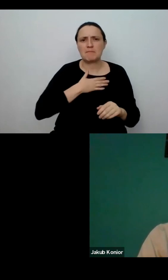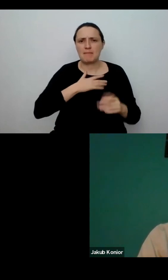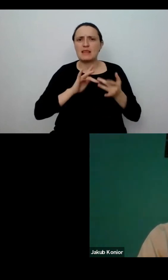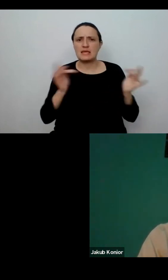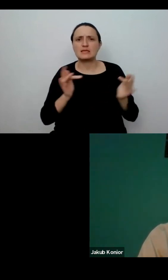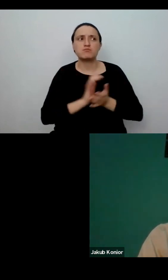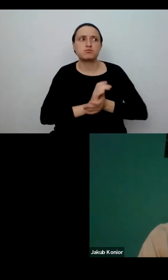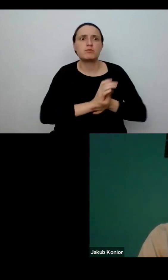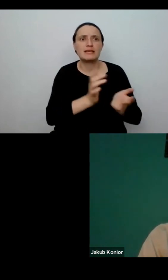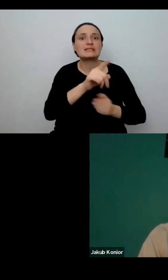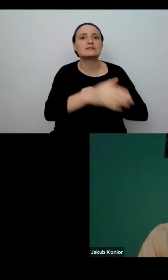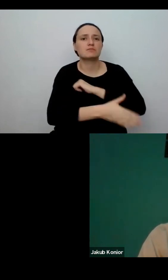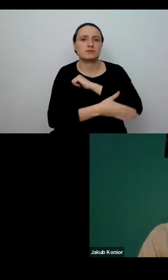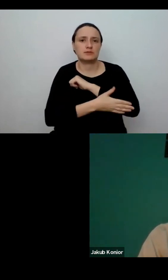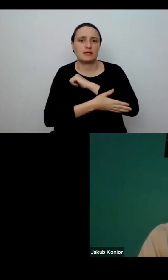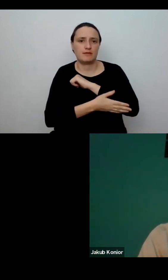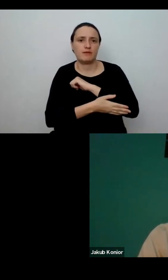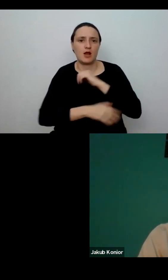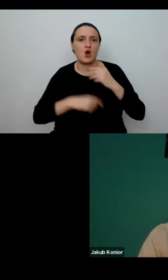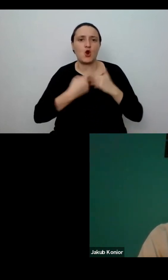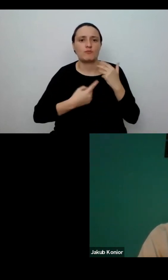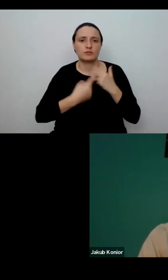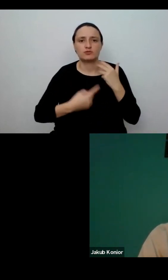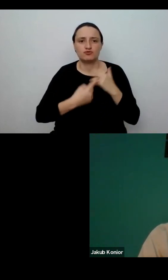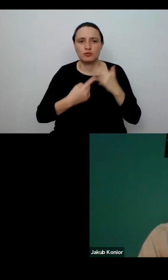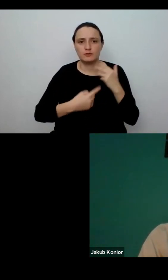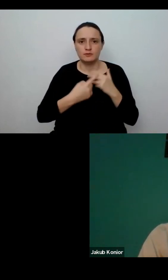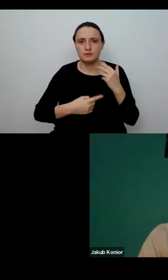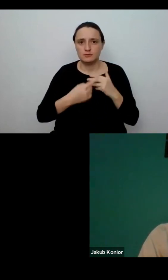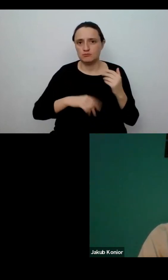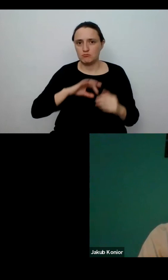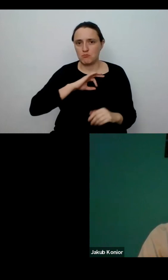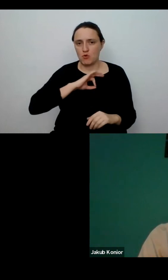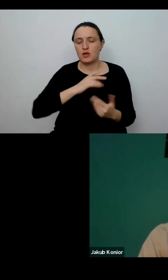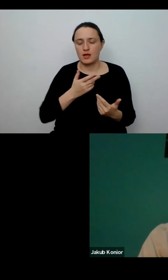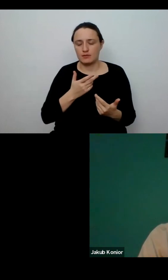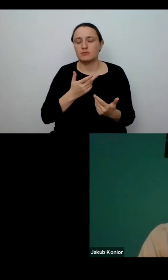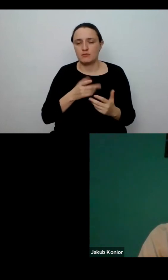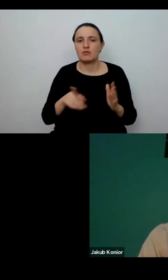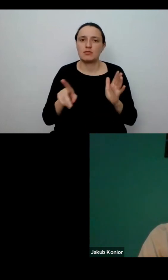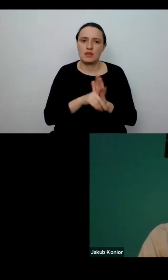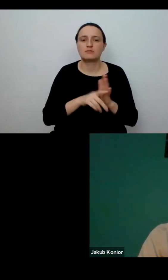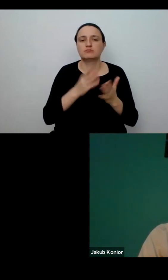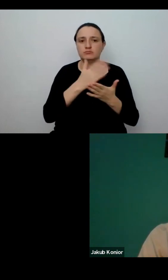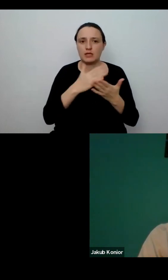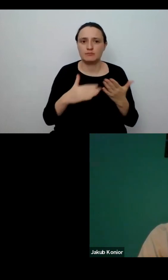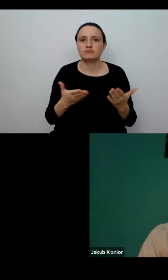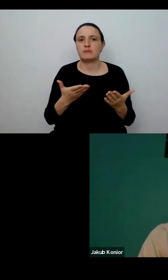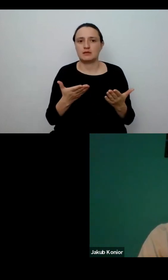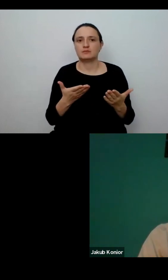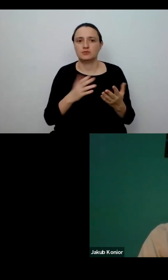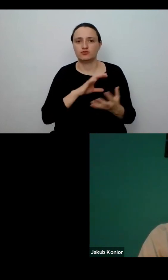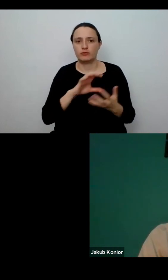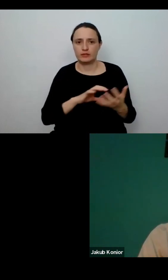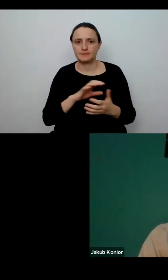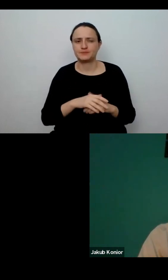calculation of the World Atlas 2015, there might be some clues how the